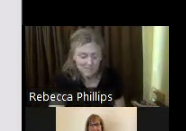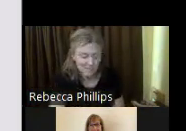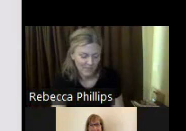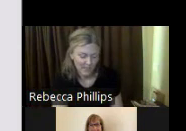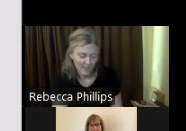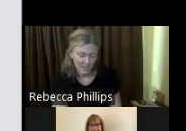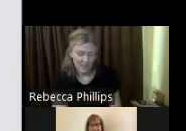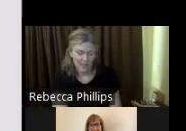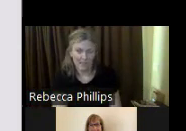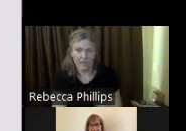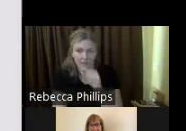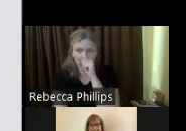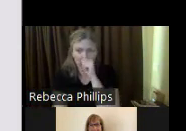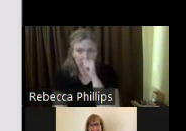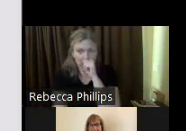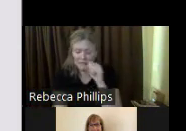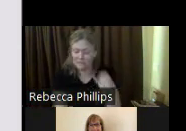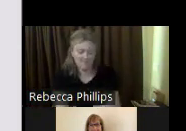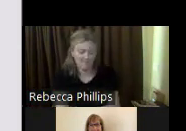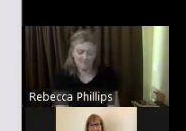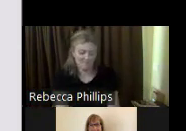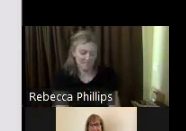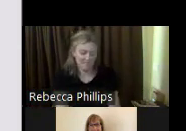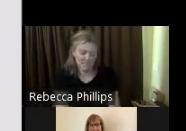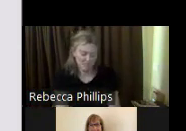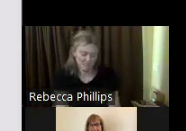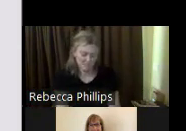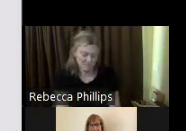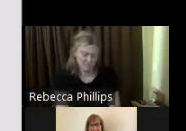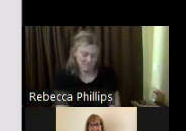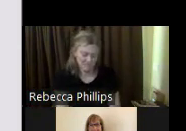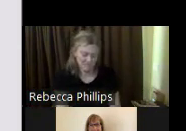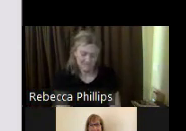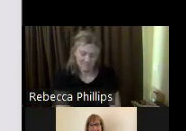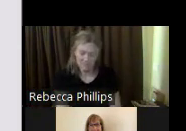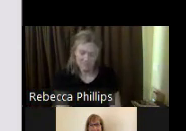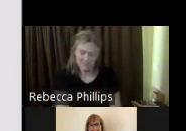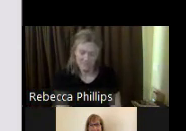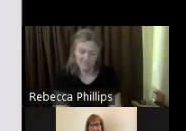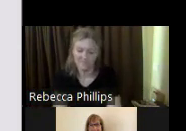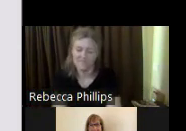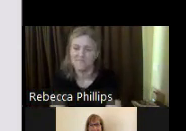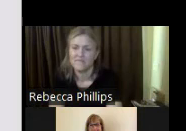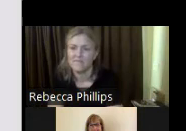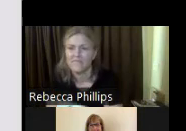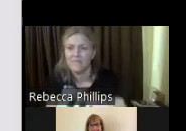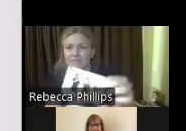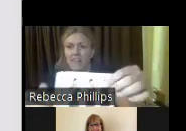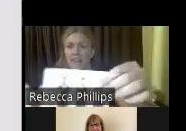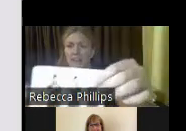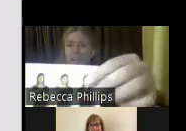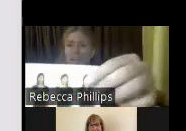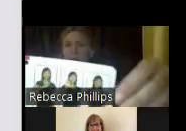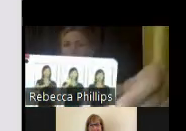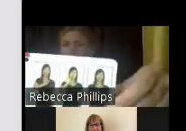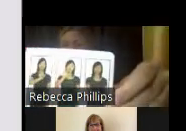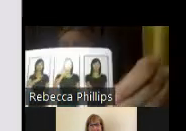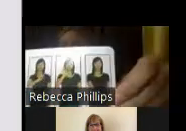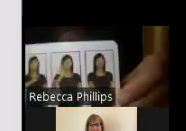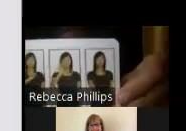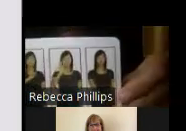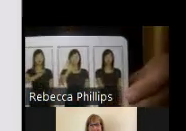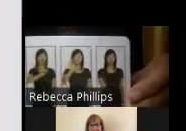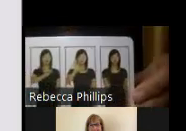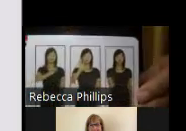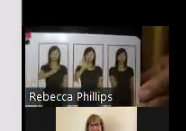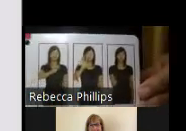So Was it an A at the very first no, part of it? So No. I would think it'd start with an A for Africa. I know, but if you, I